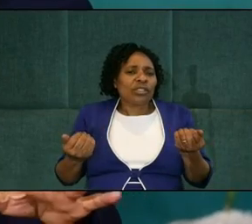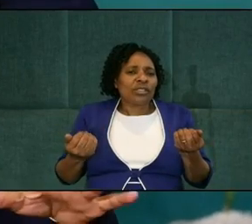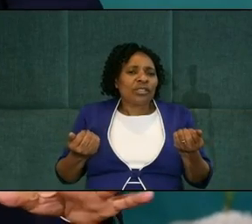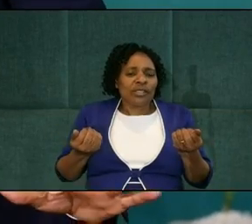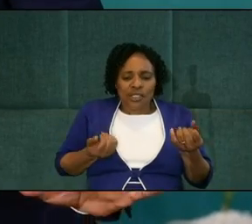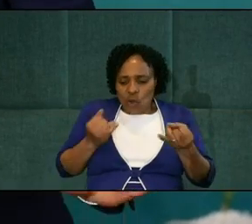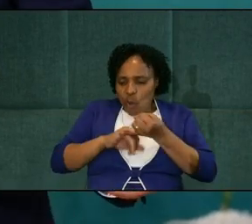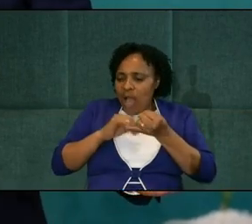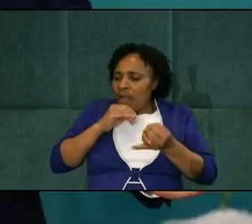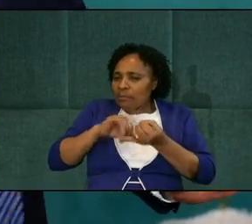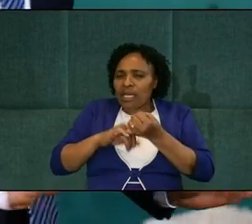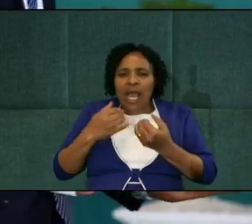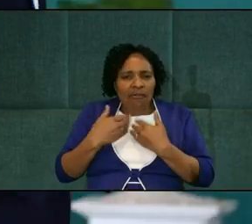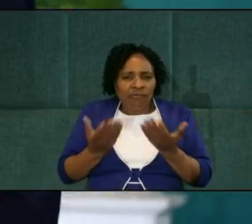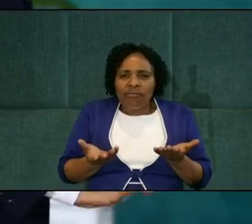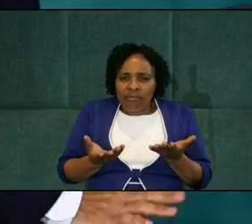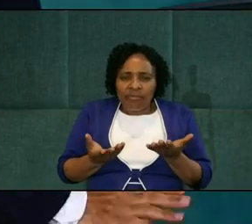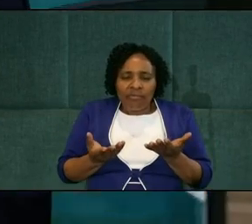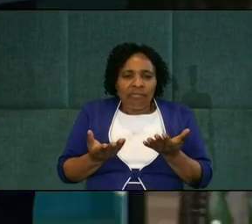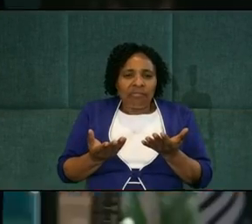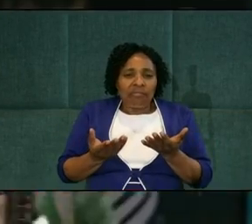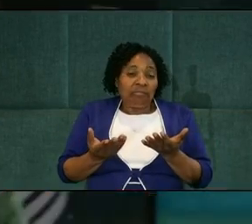had?